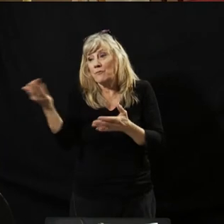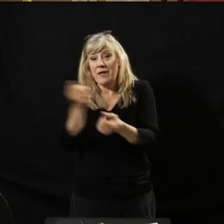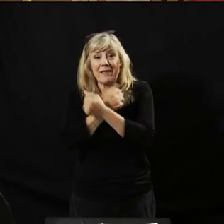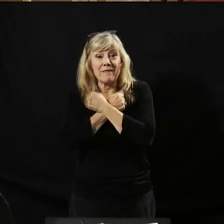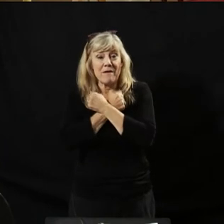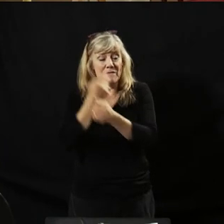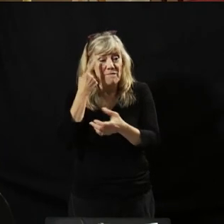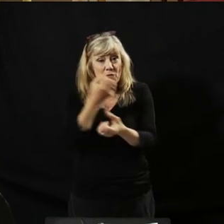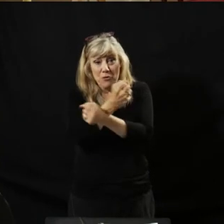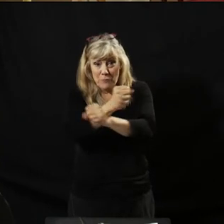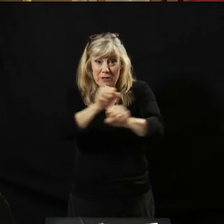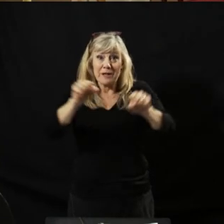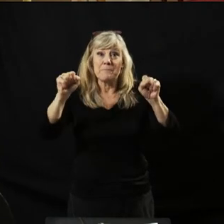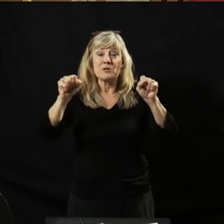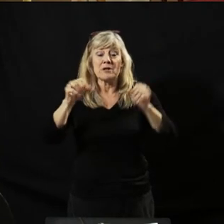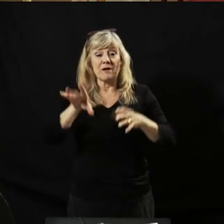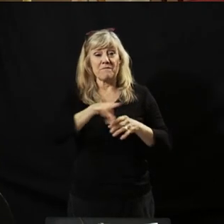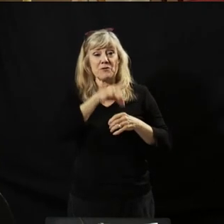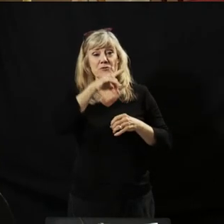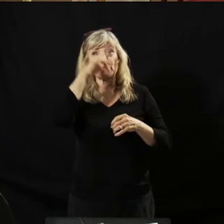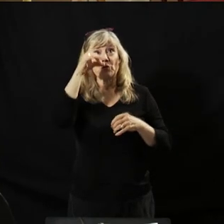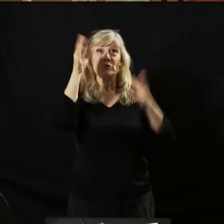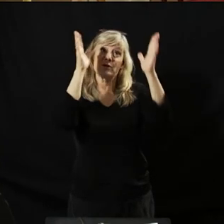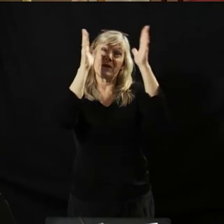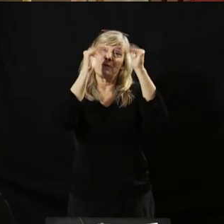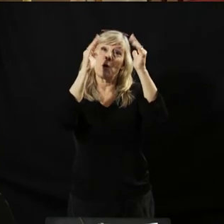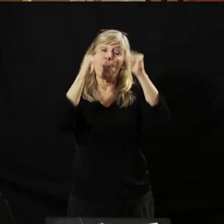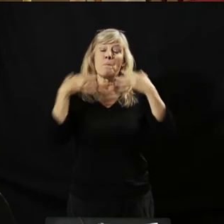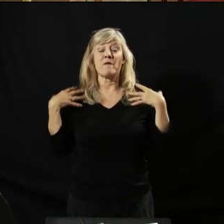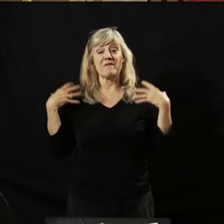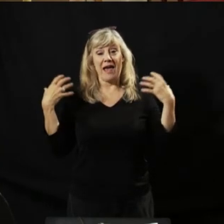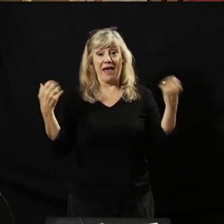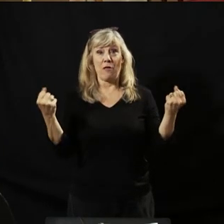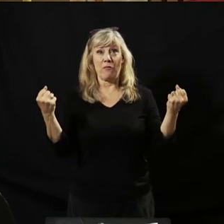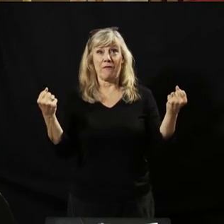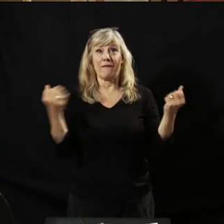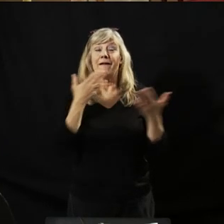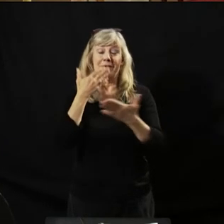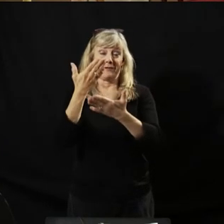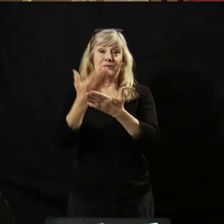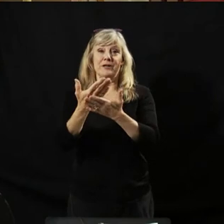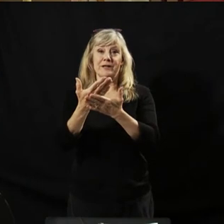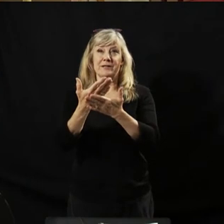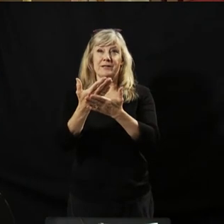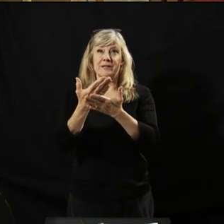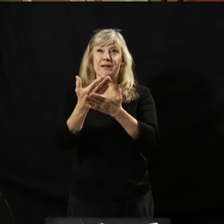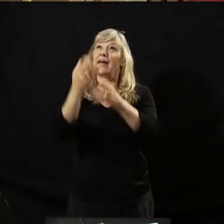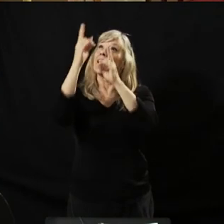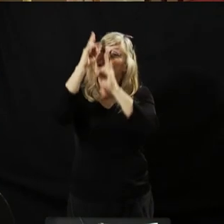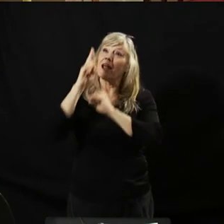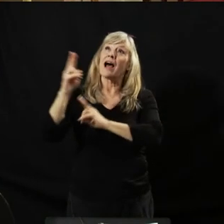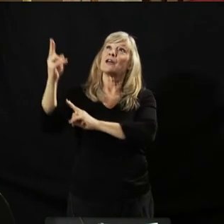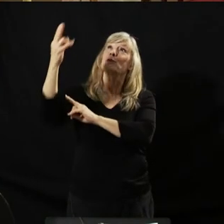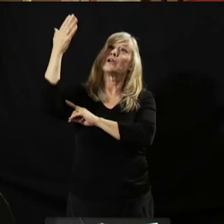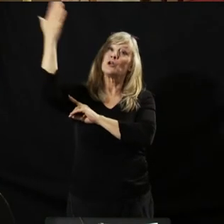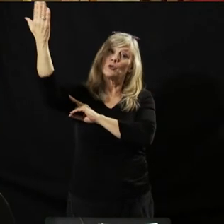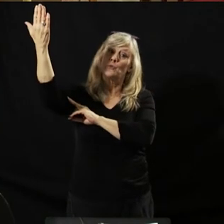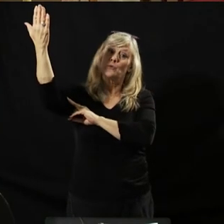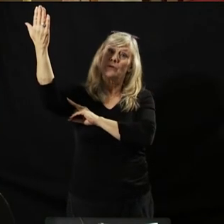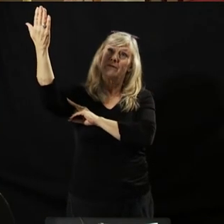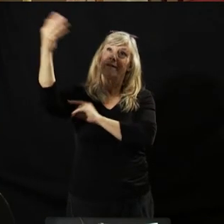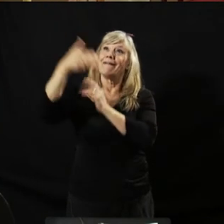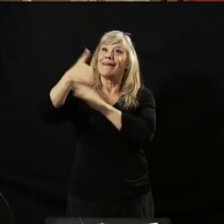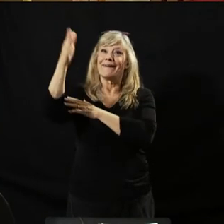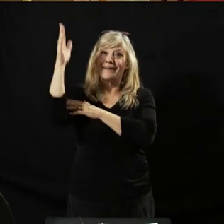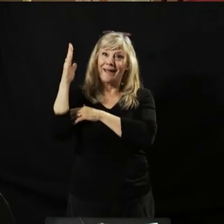the redemption of their souls in hope of health and well-being, and paying their homage to you, the eternal